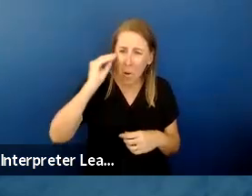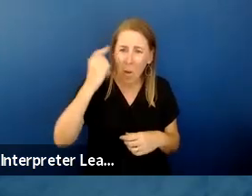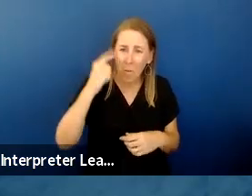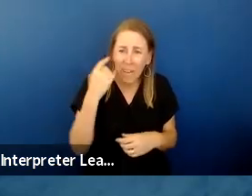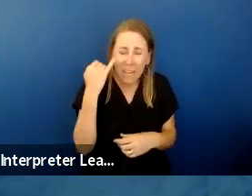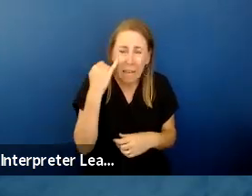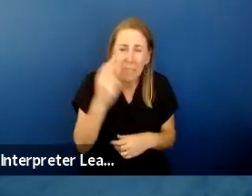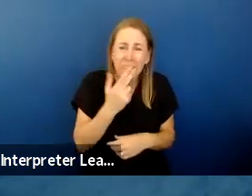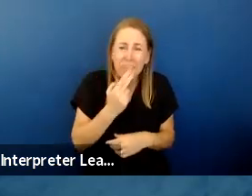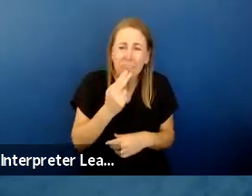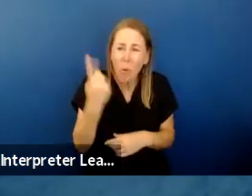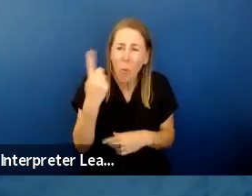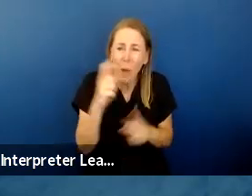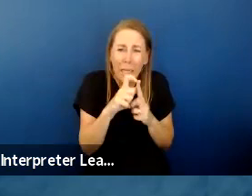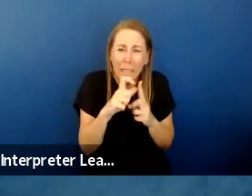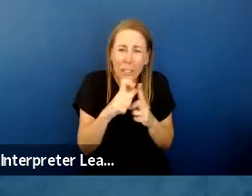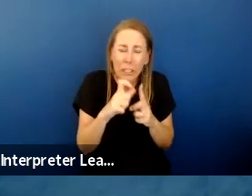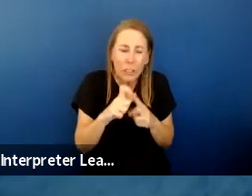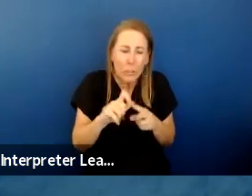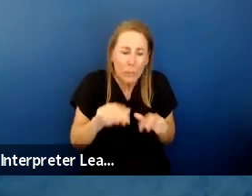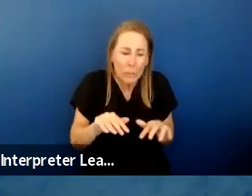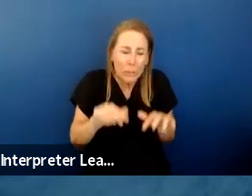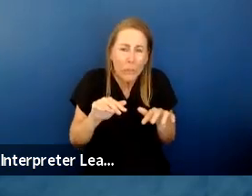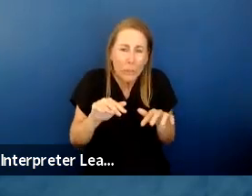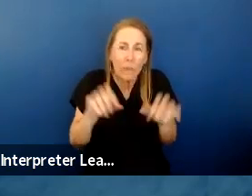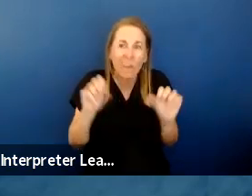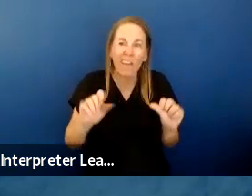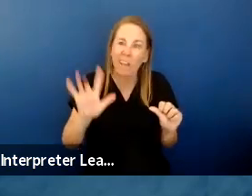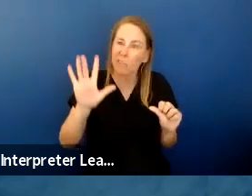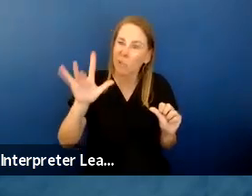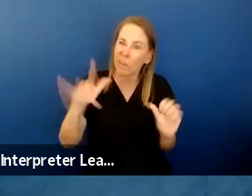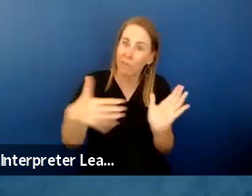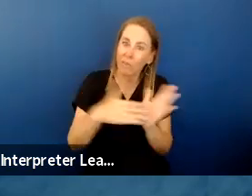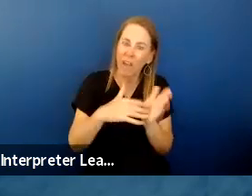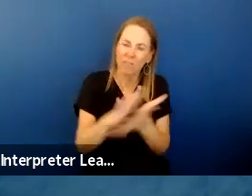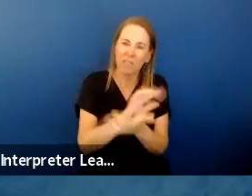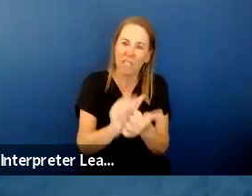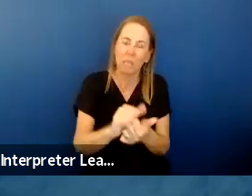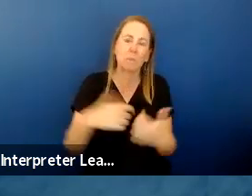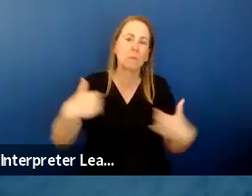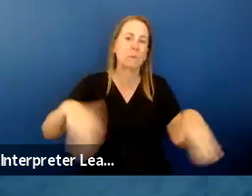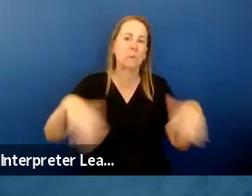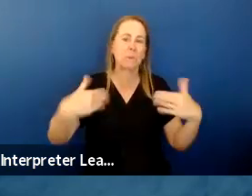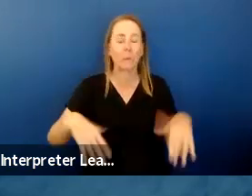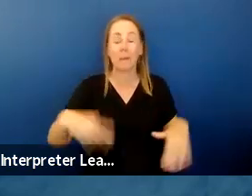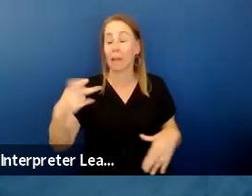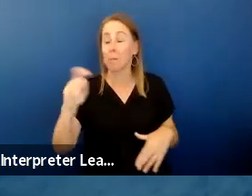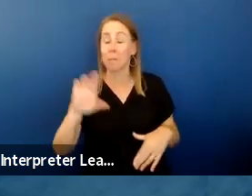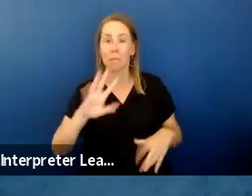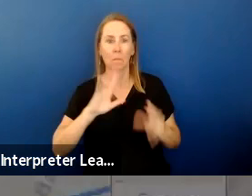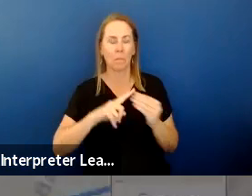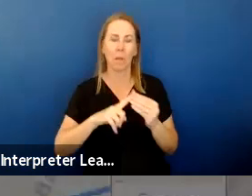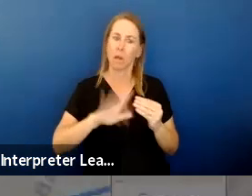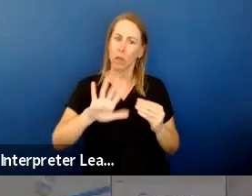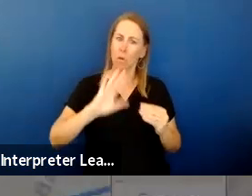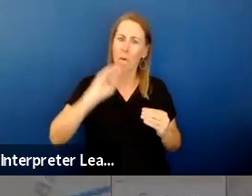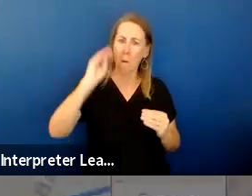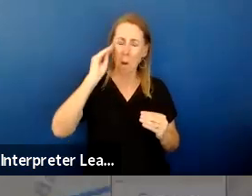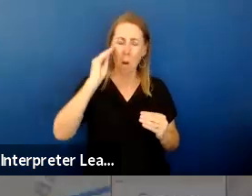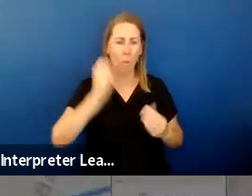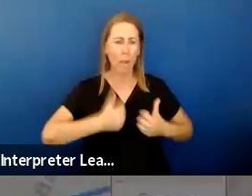$25,000 of flood damage. As Peter mentioned, you want to protect the life that you've built. The fastest way to recover from a flood